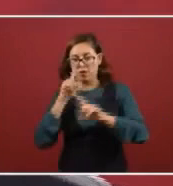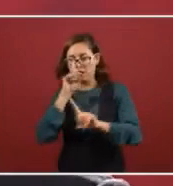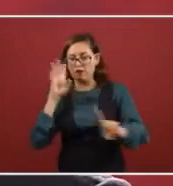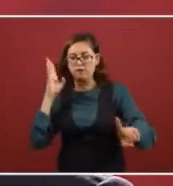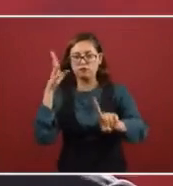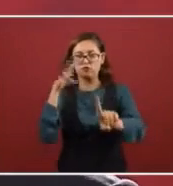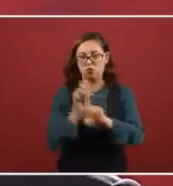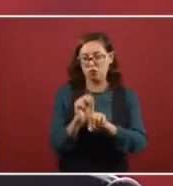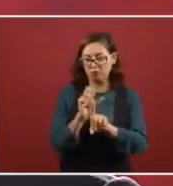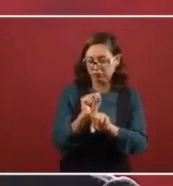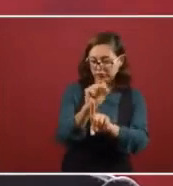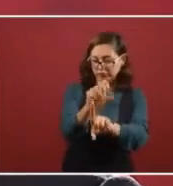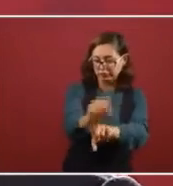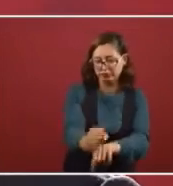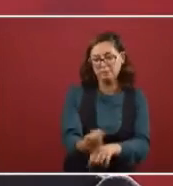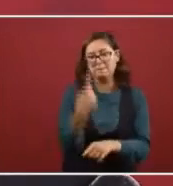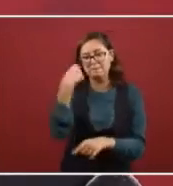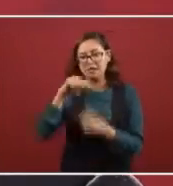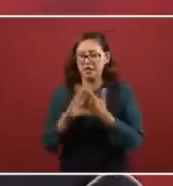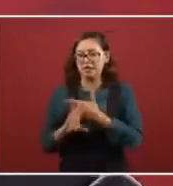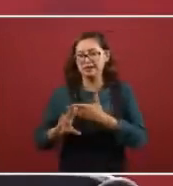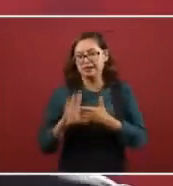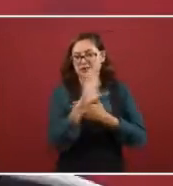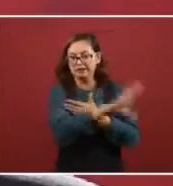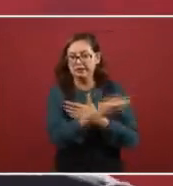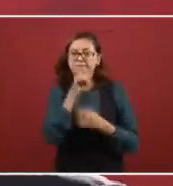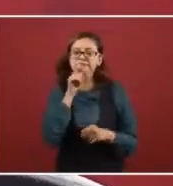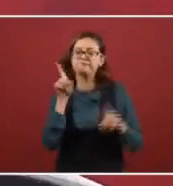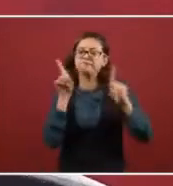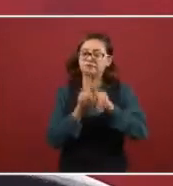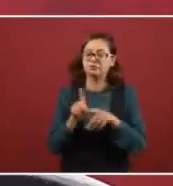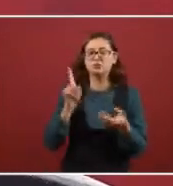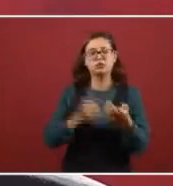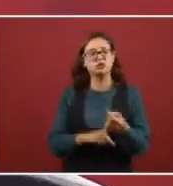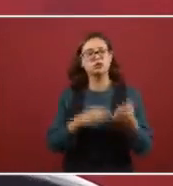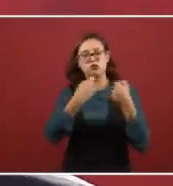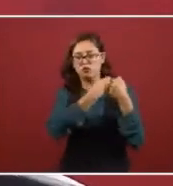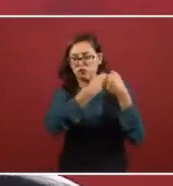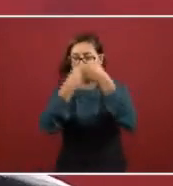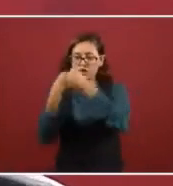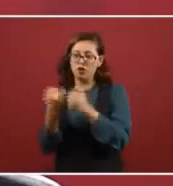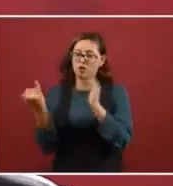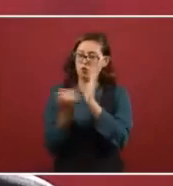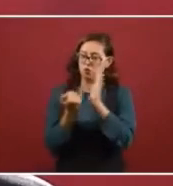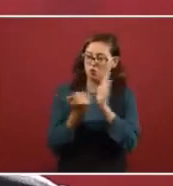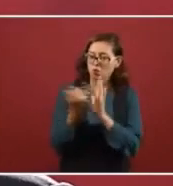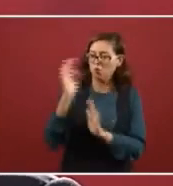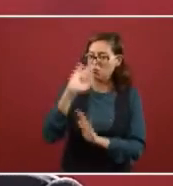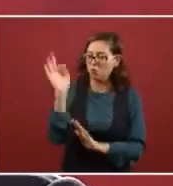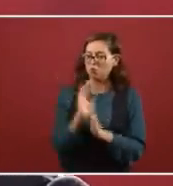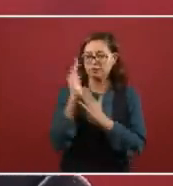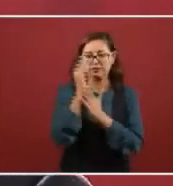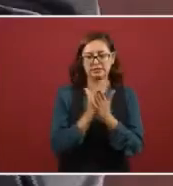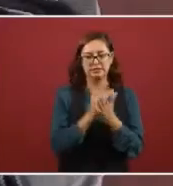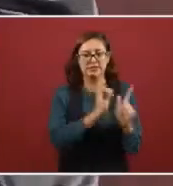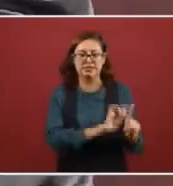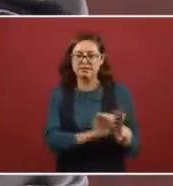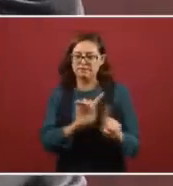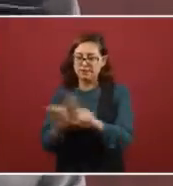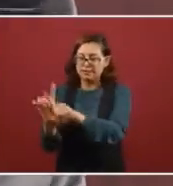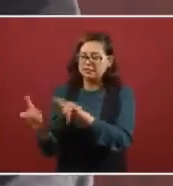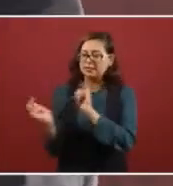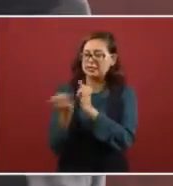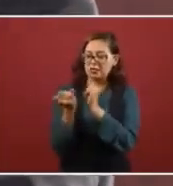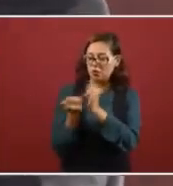otras que tienen que ver young people incluso creating con life la and propia future, frontera, and on the borders, impuestos y otras. and something